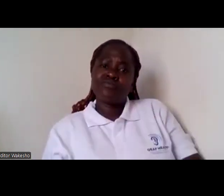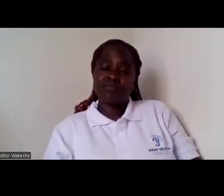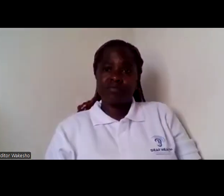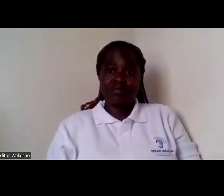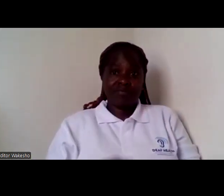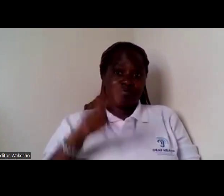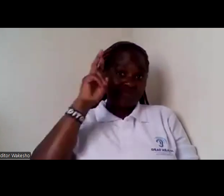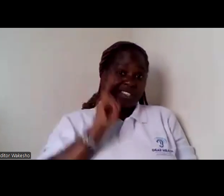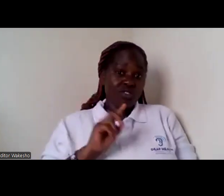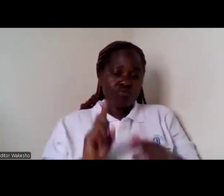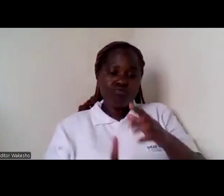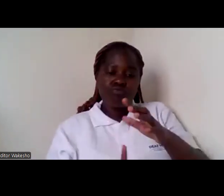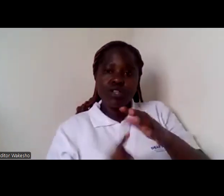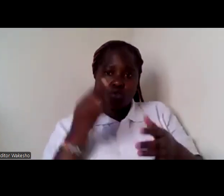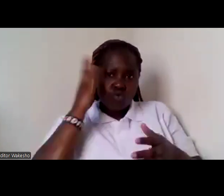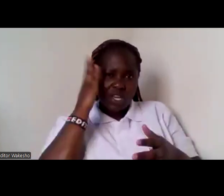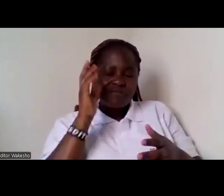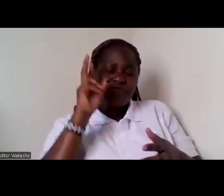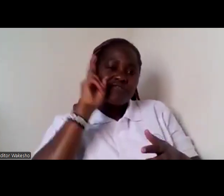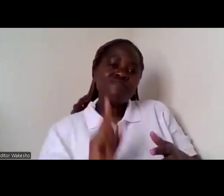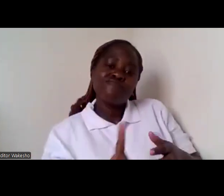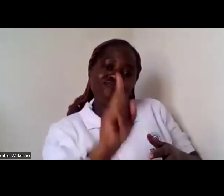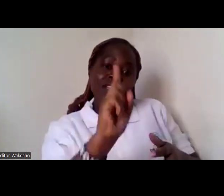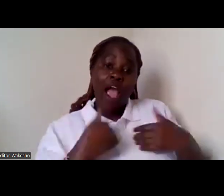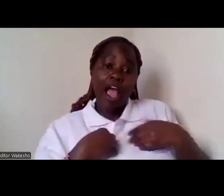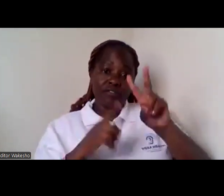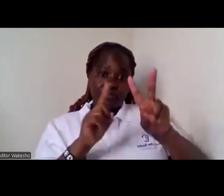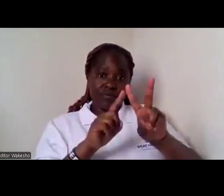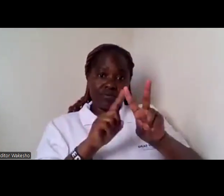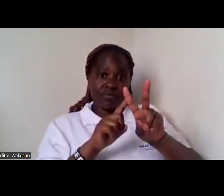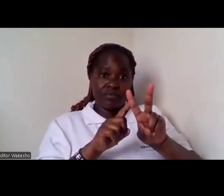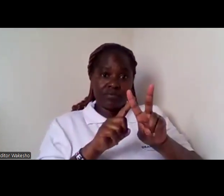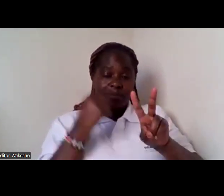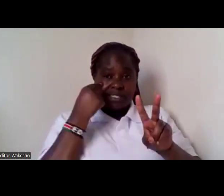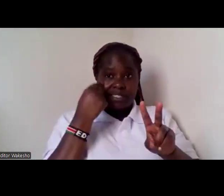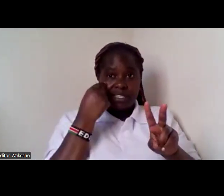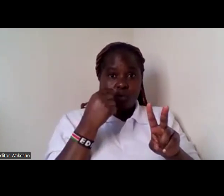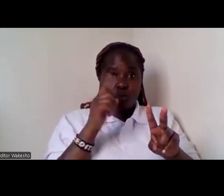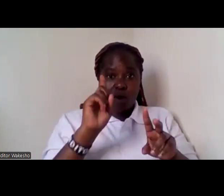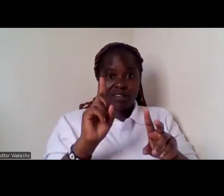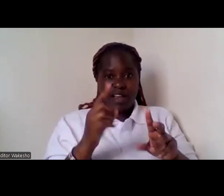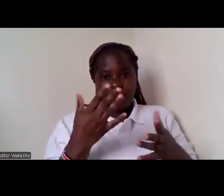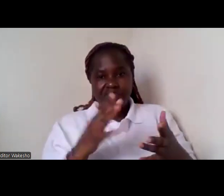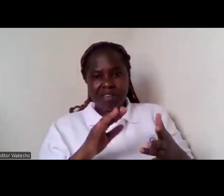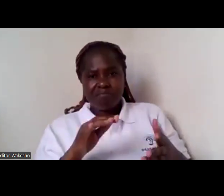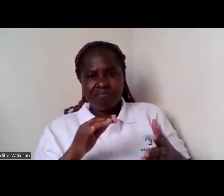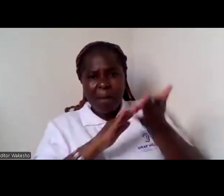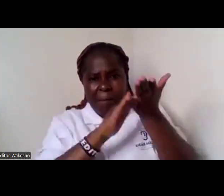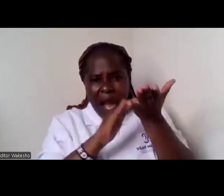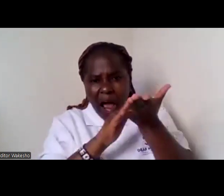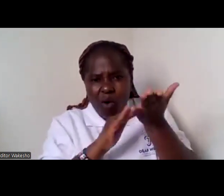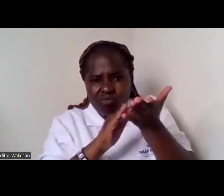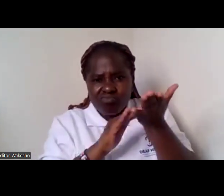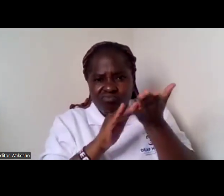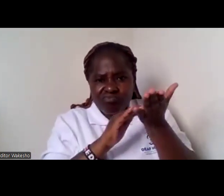the uterus. So there are two types. There's this one where you can see something that has been coiled around here.